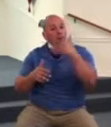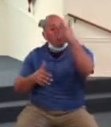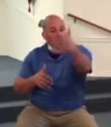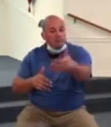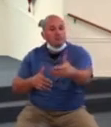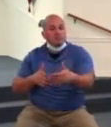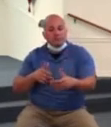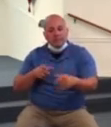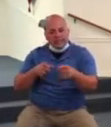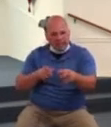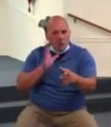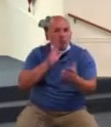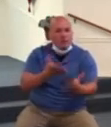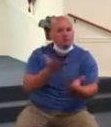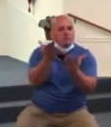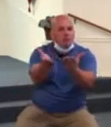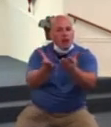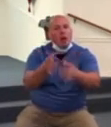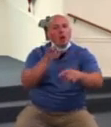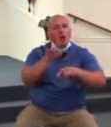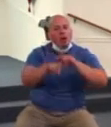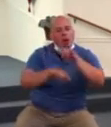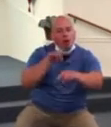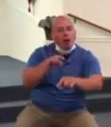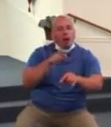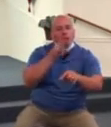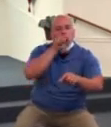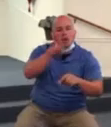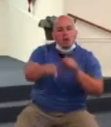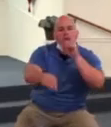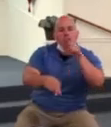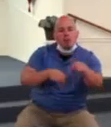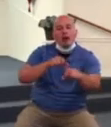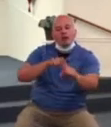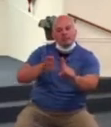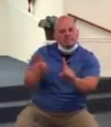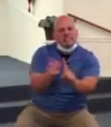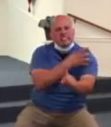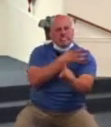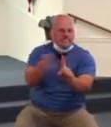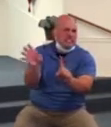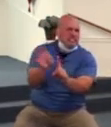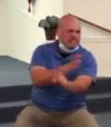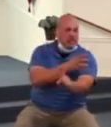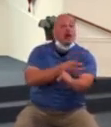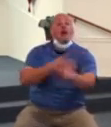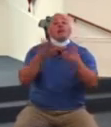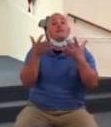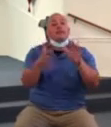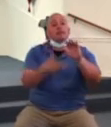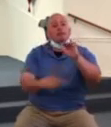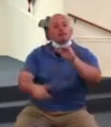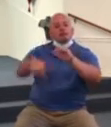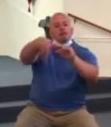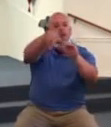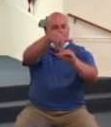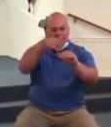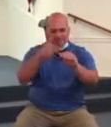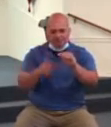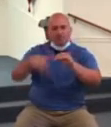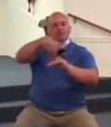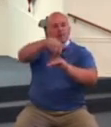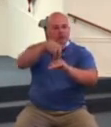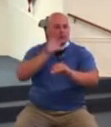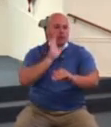non-Jews. He will be mocked, insulted, spat upon, flogged, and killed. But then he will rise again, and the prophecy